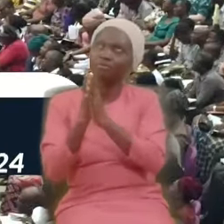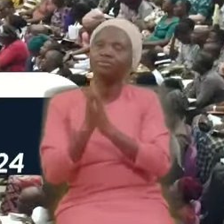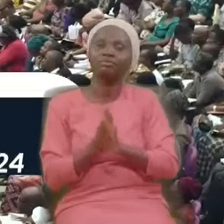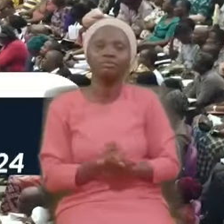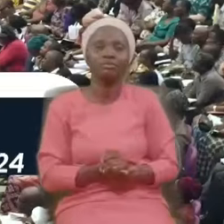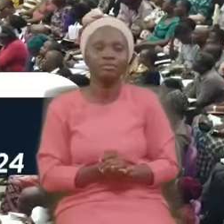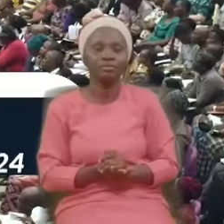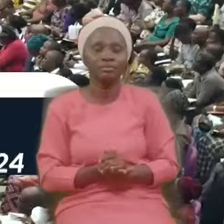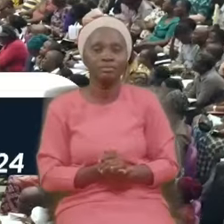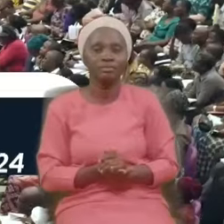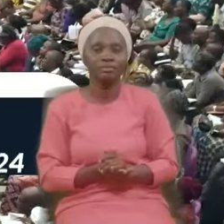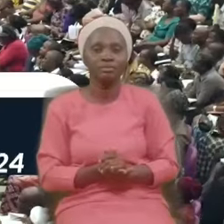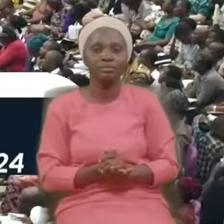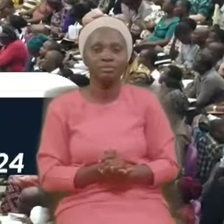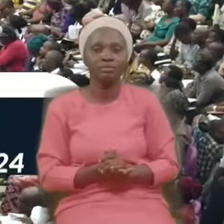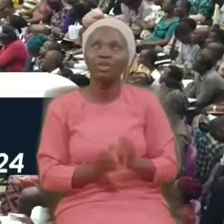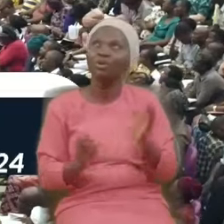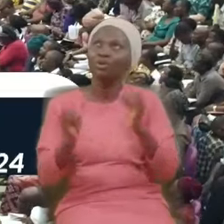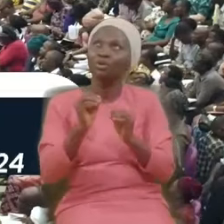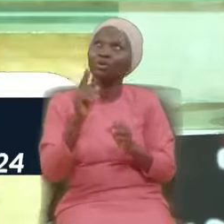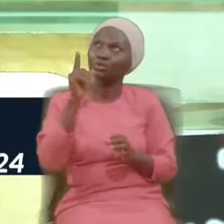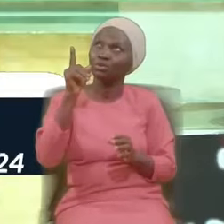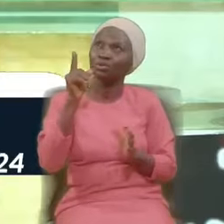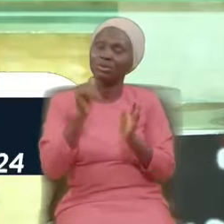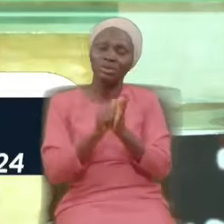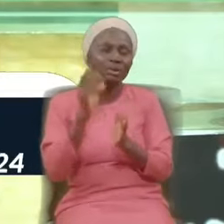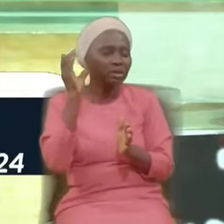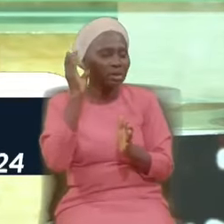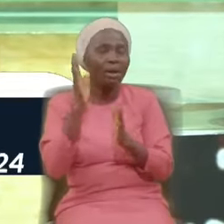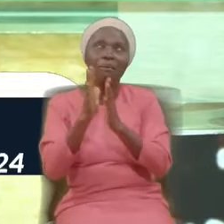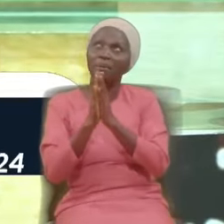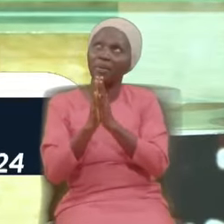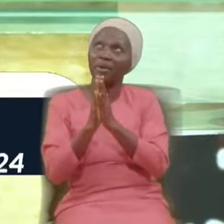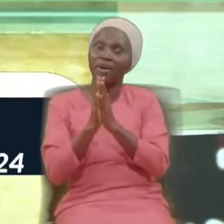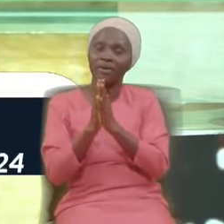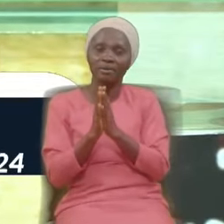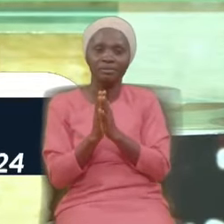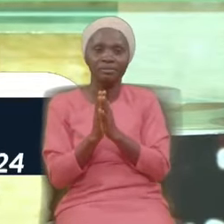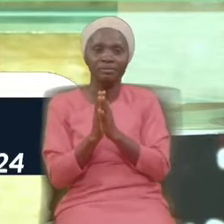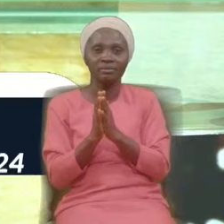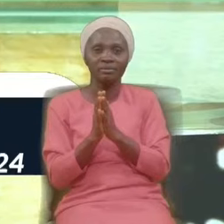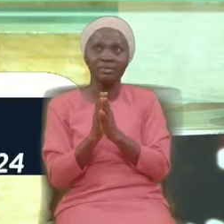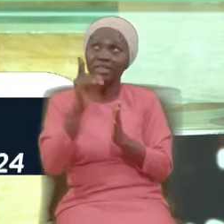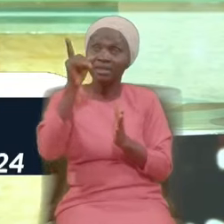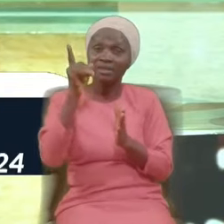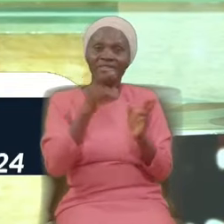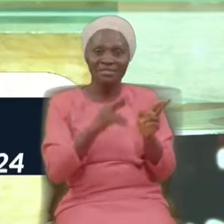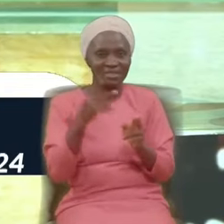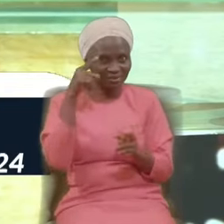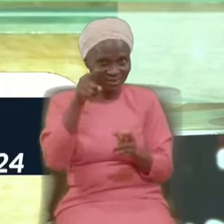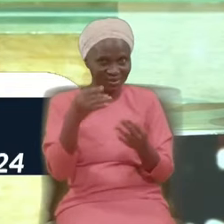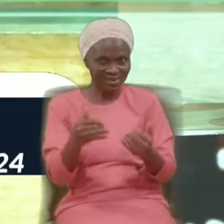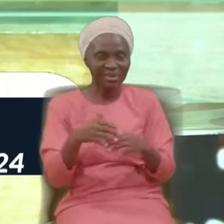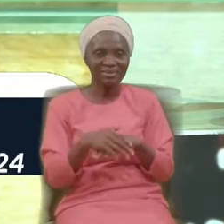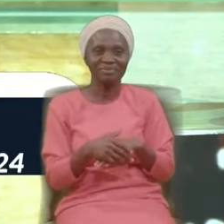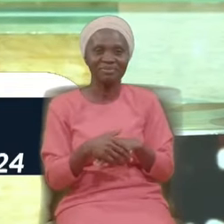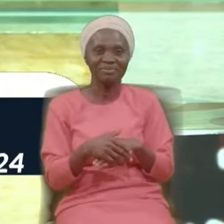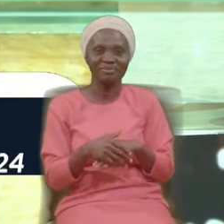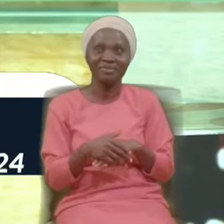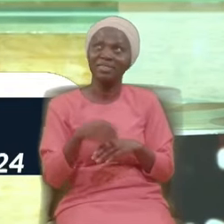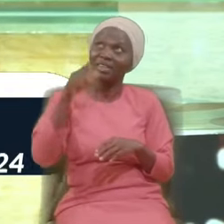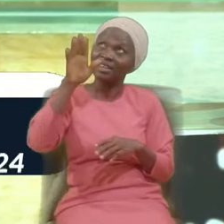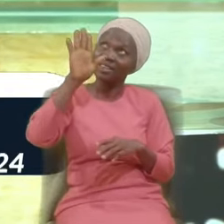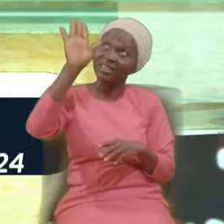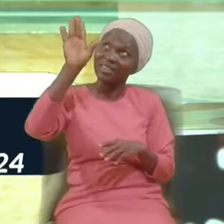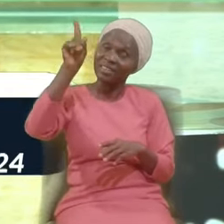come. O thou that hearest prayer, is getting ready for you now. It's getting ready